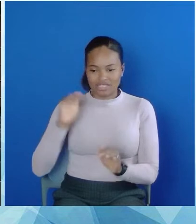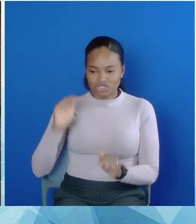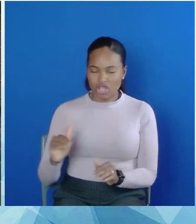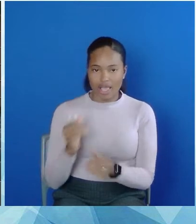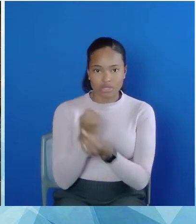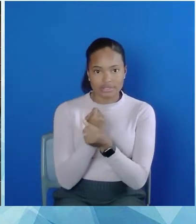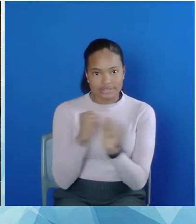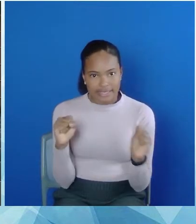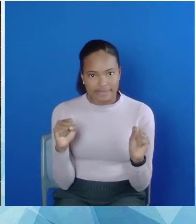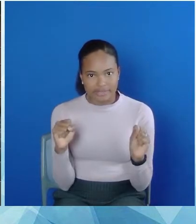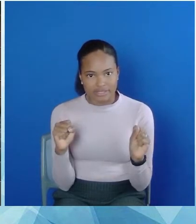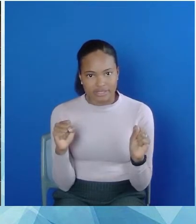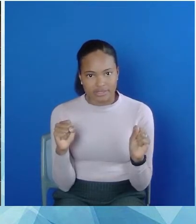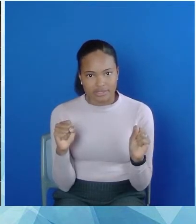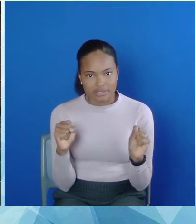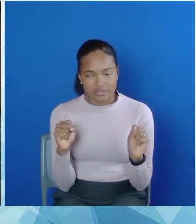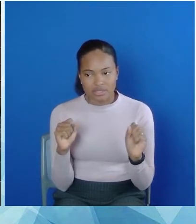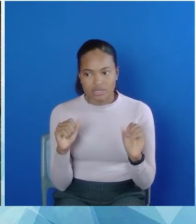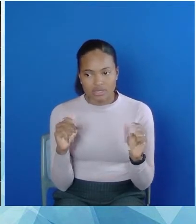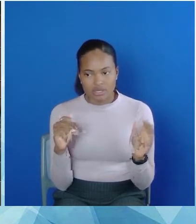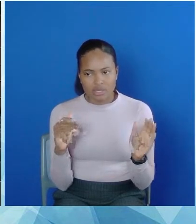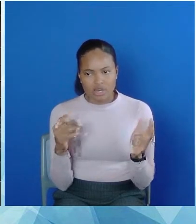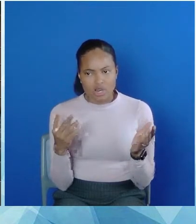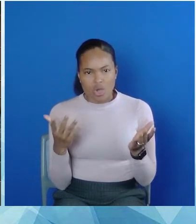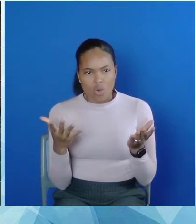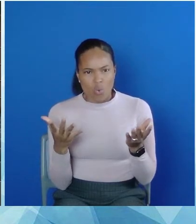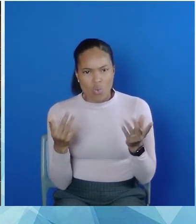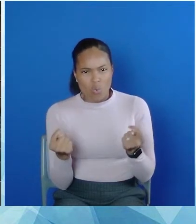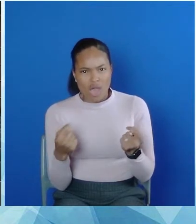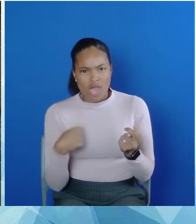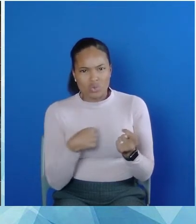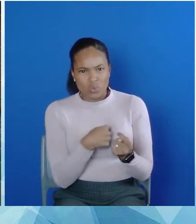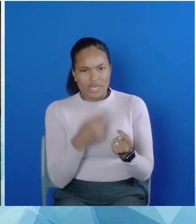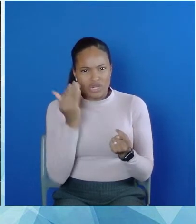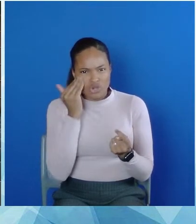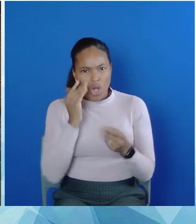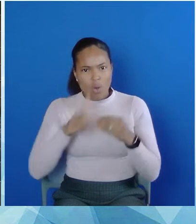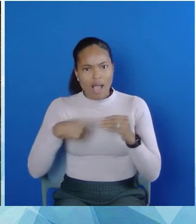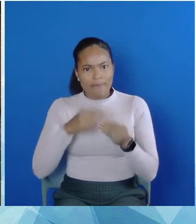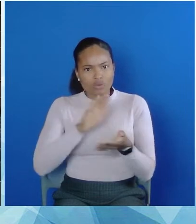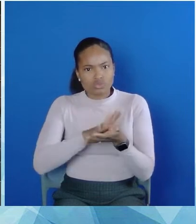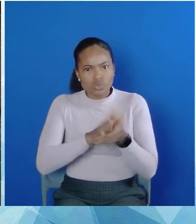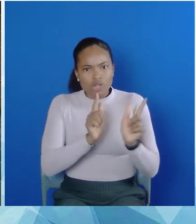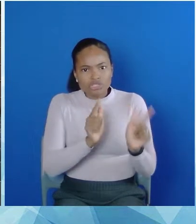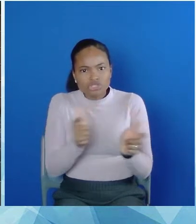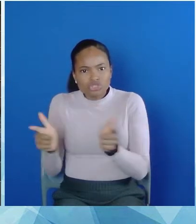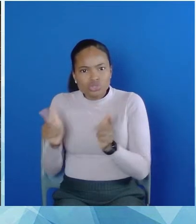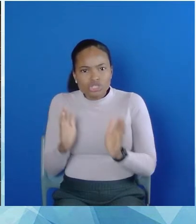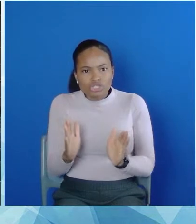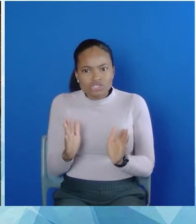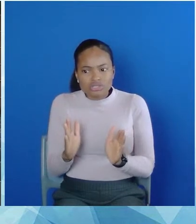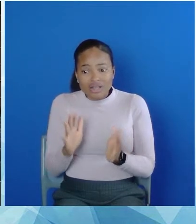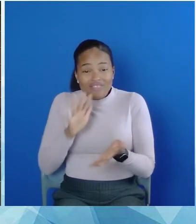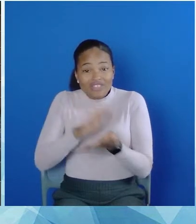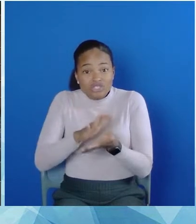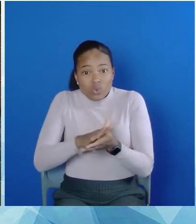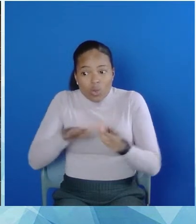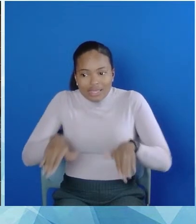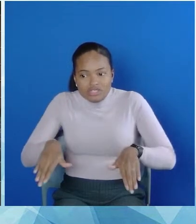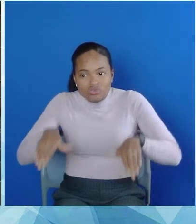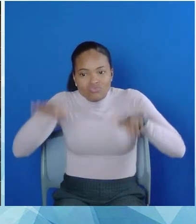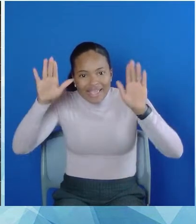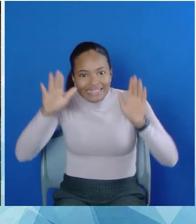safety. What do we know about school shooters in this day and age? This school is raising them by allowing abusers